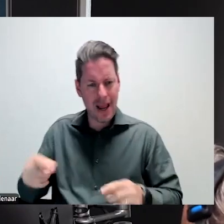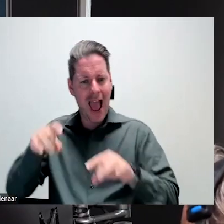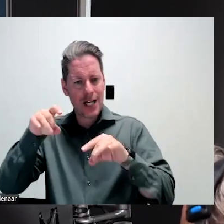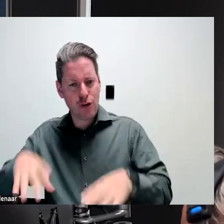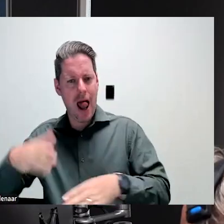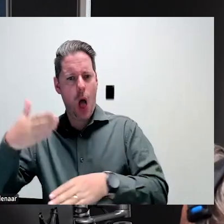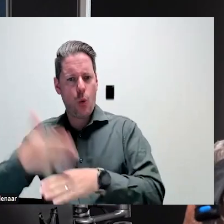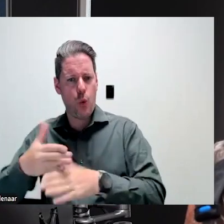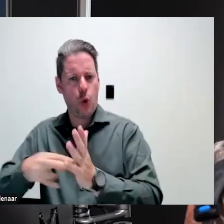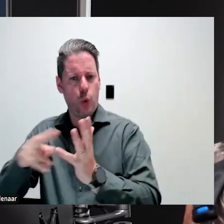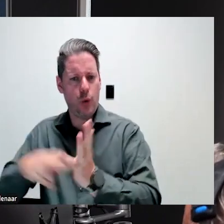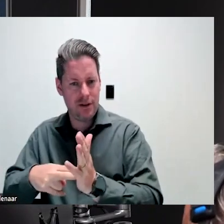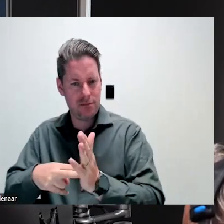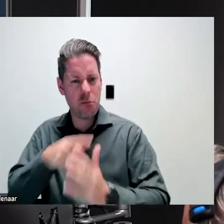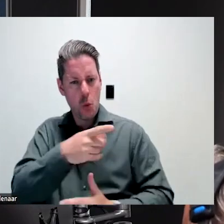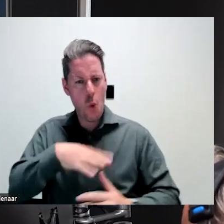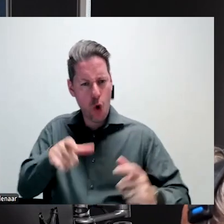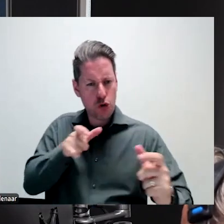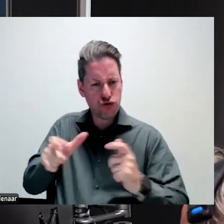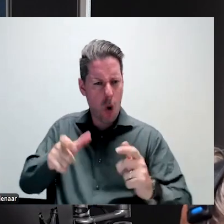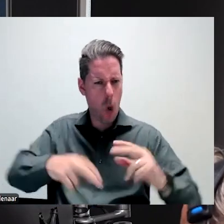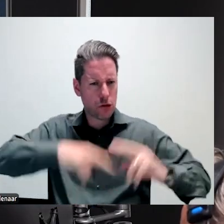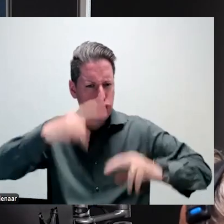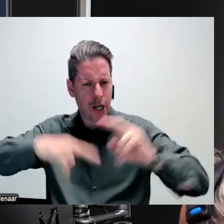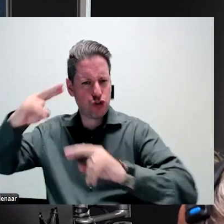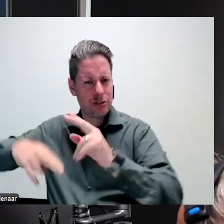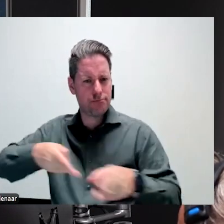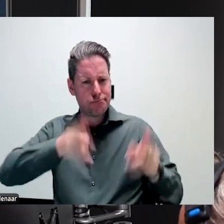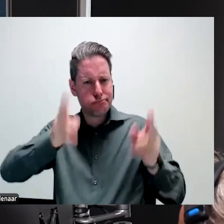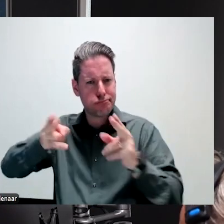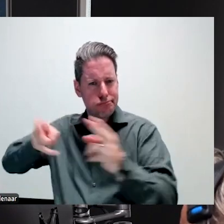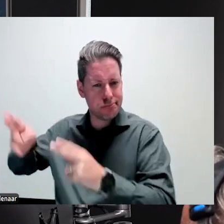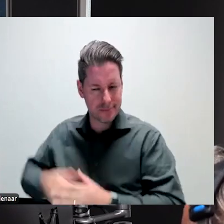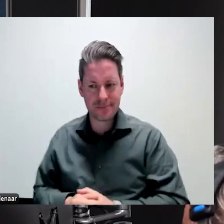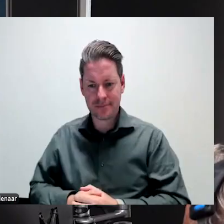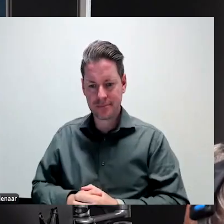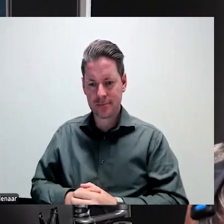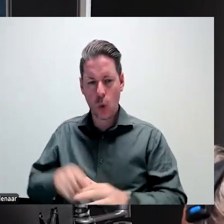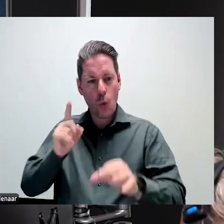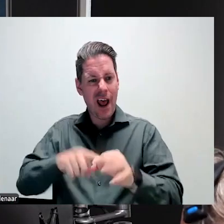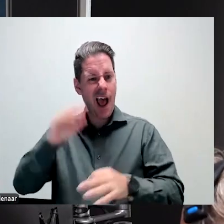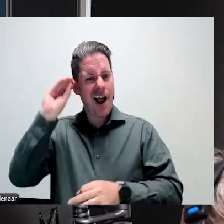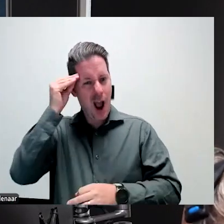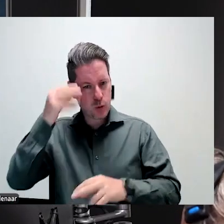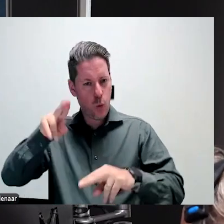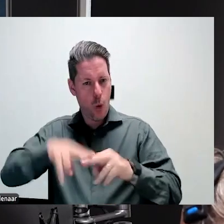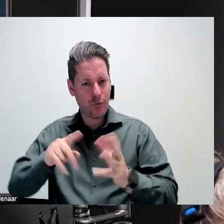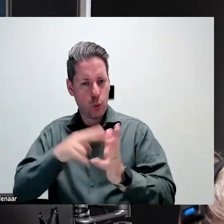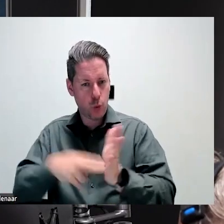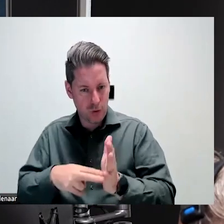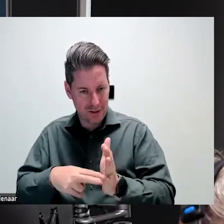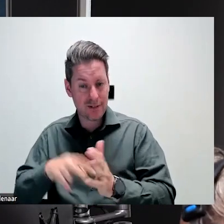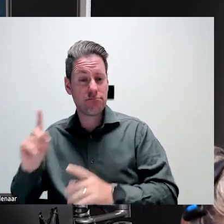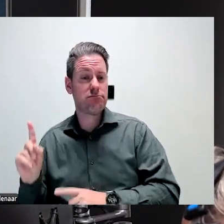of civil construction sites. Queensland Council of Unions General Secretary Jacqueline King appeared at yesterday's hearing and is